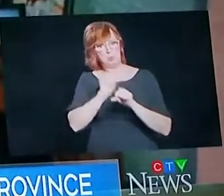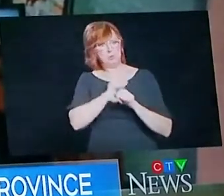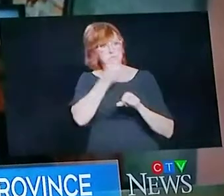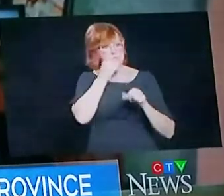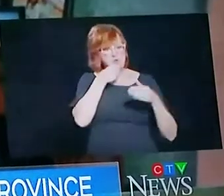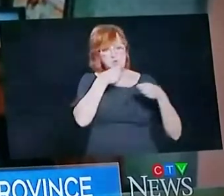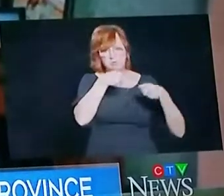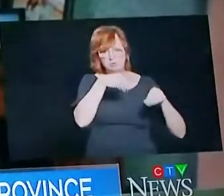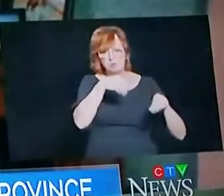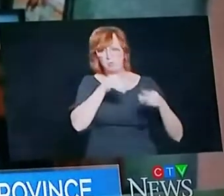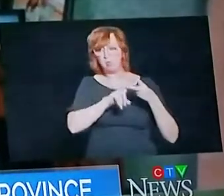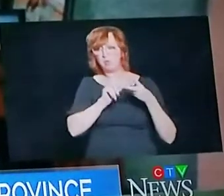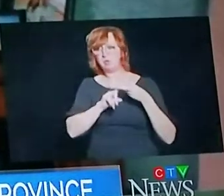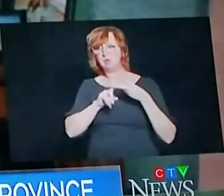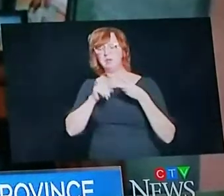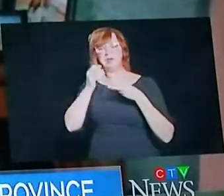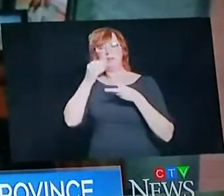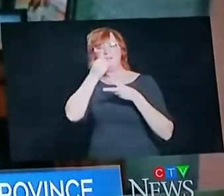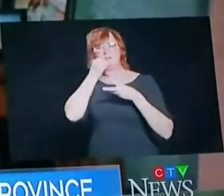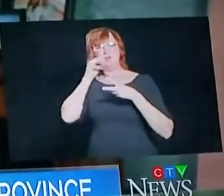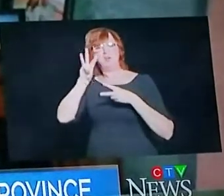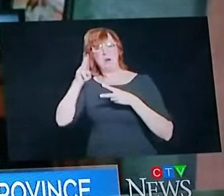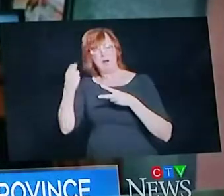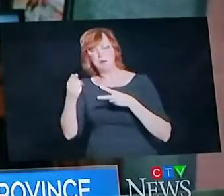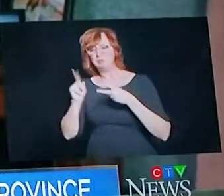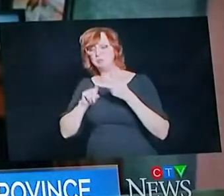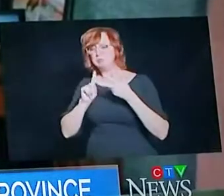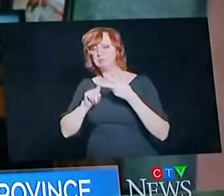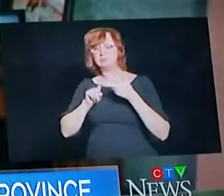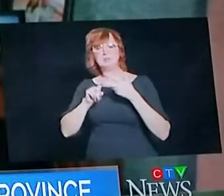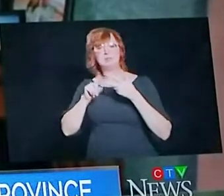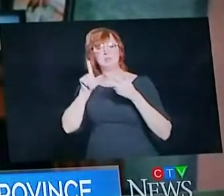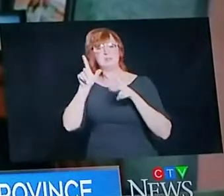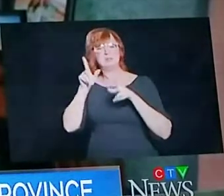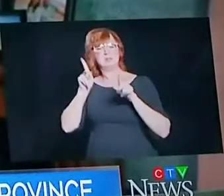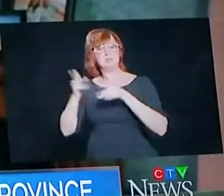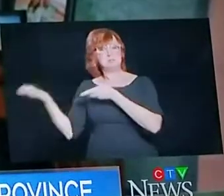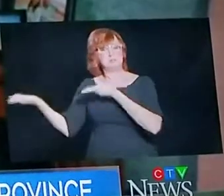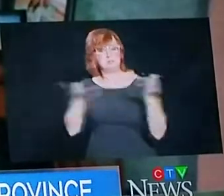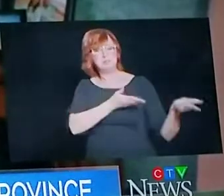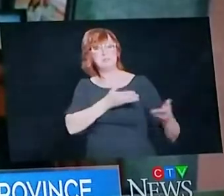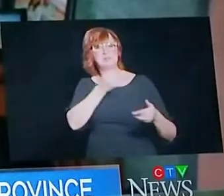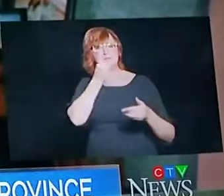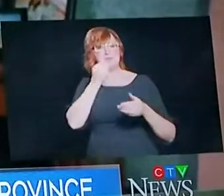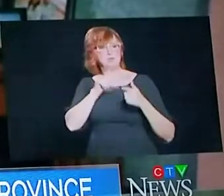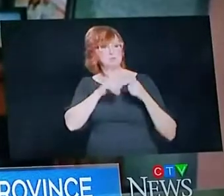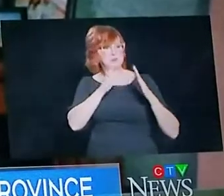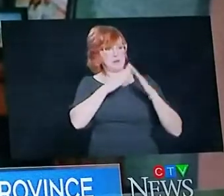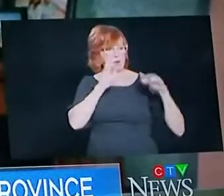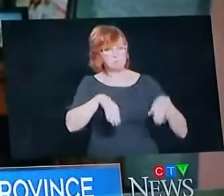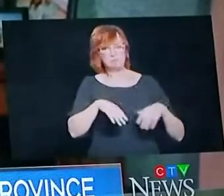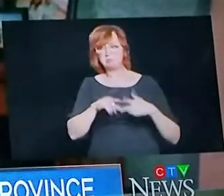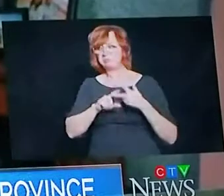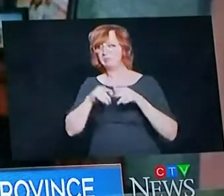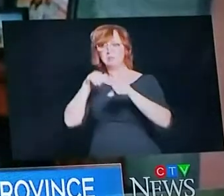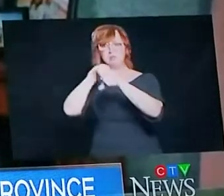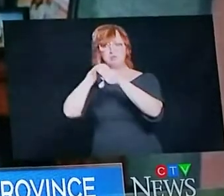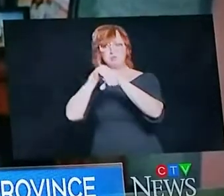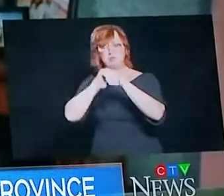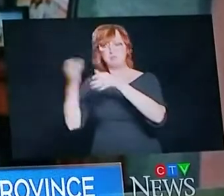system, the workers delivering food and parcels to our homes, the truckers who keep our supplies